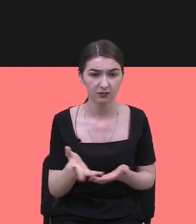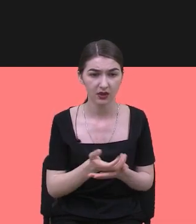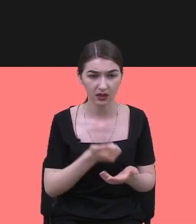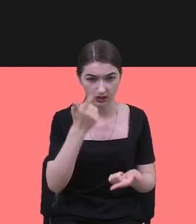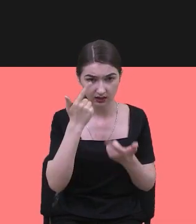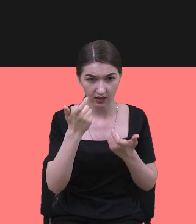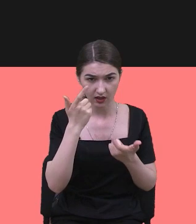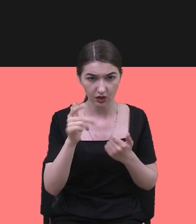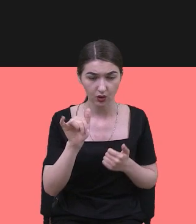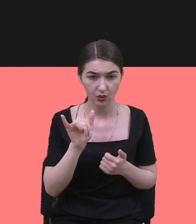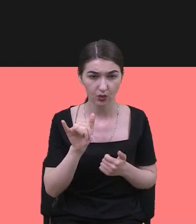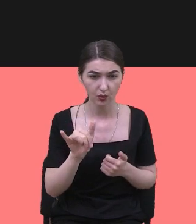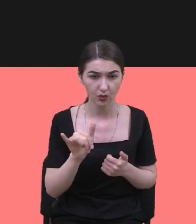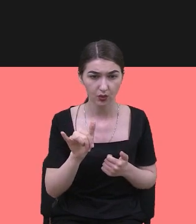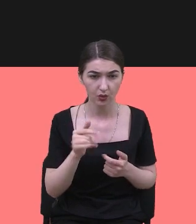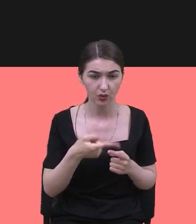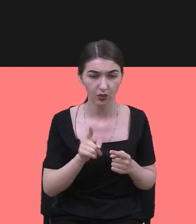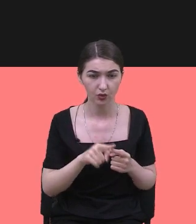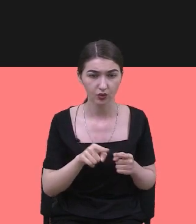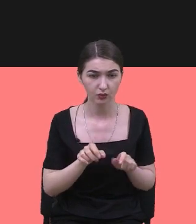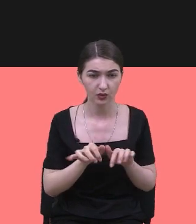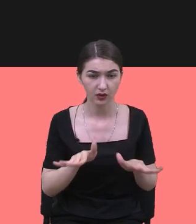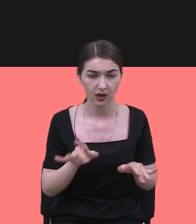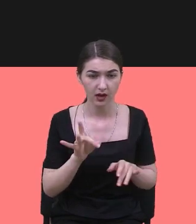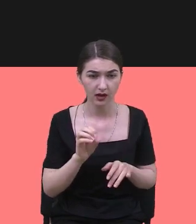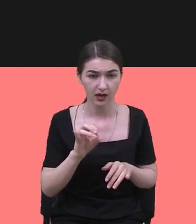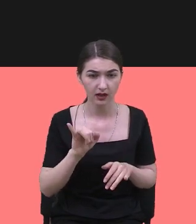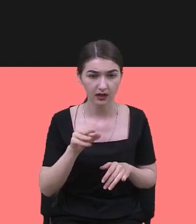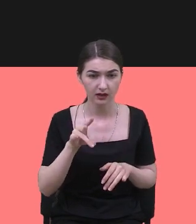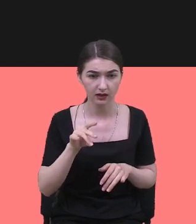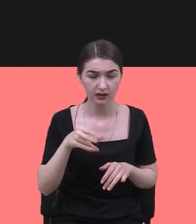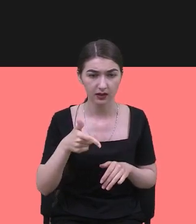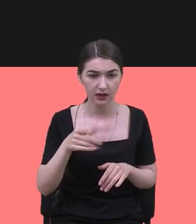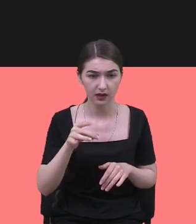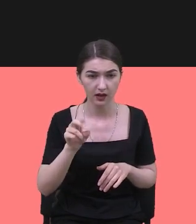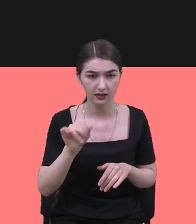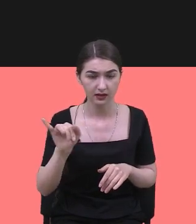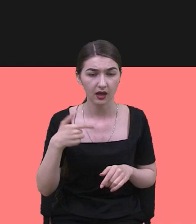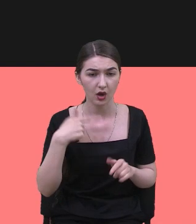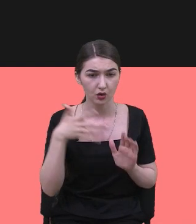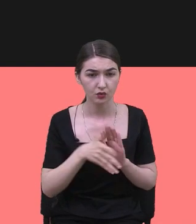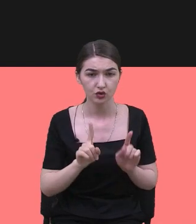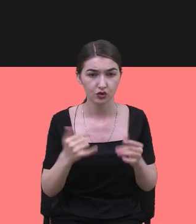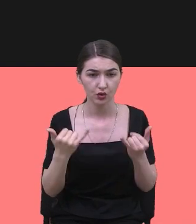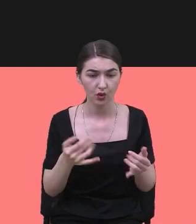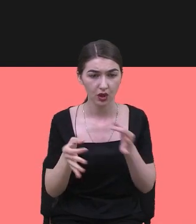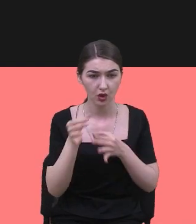and non-governmental organizations. We can collect the data into